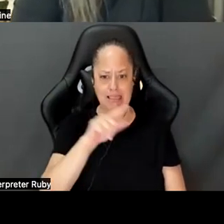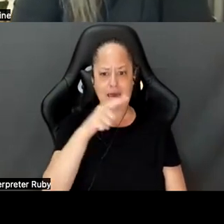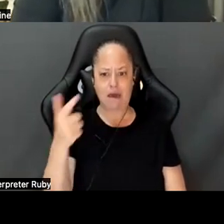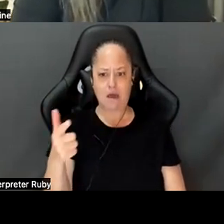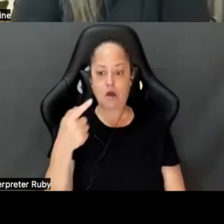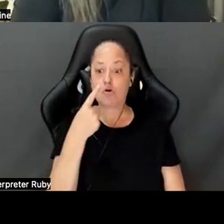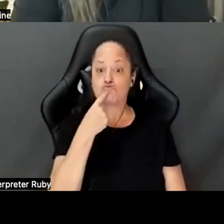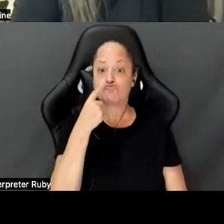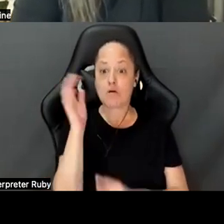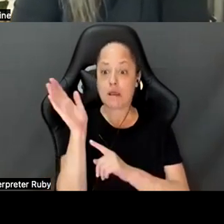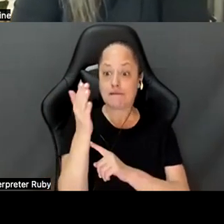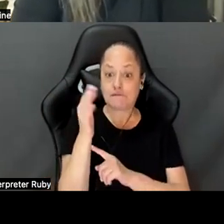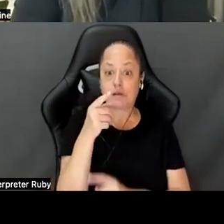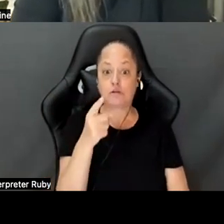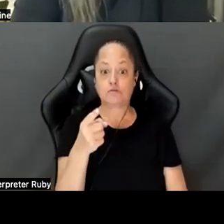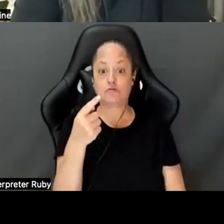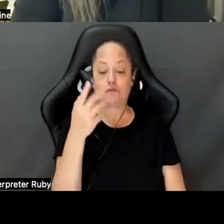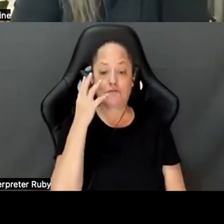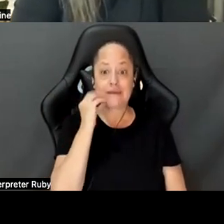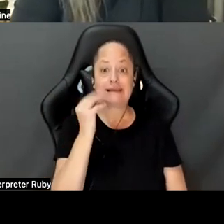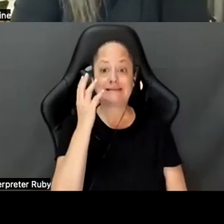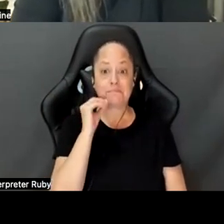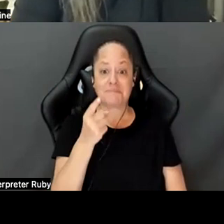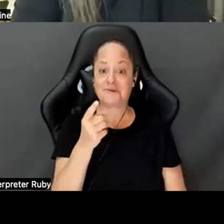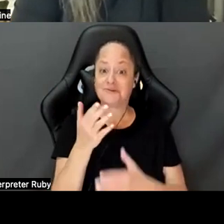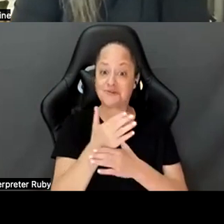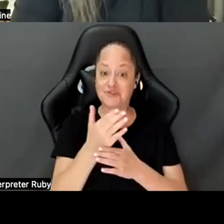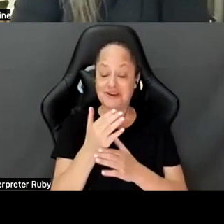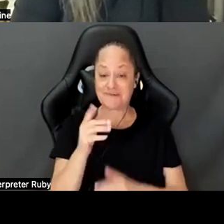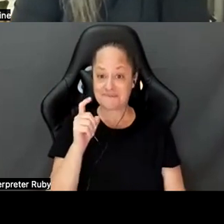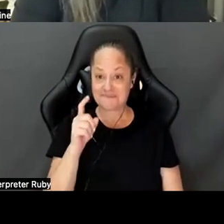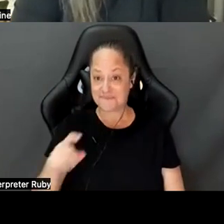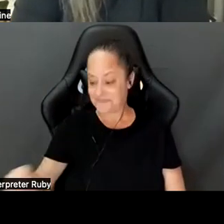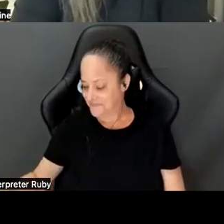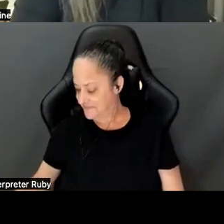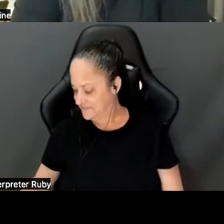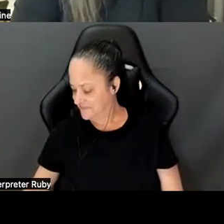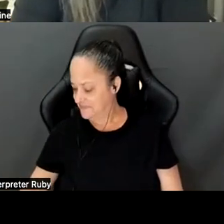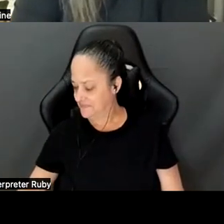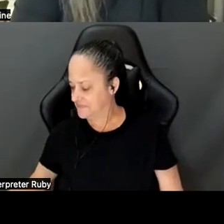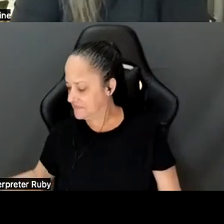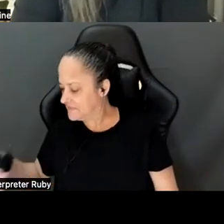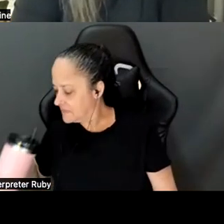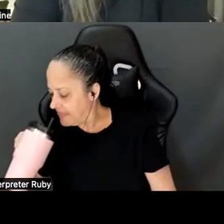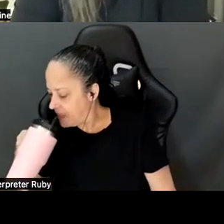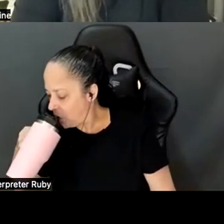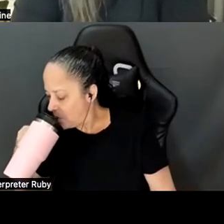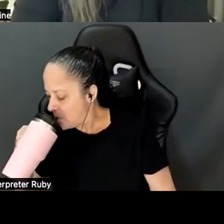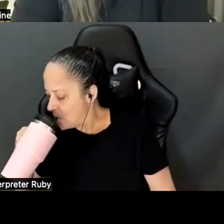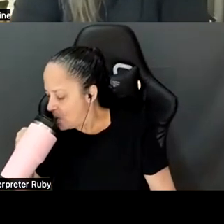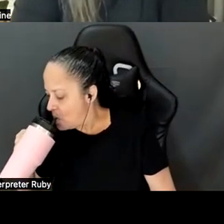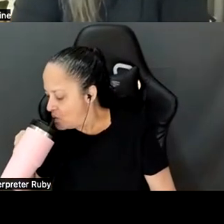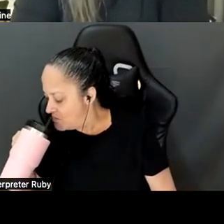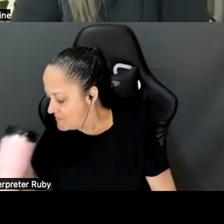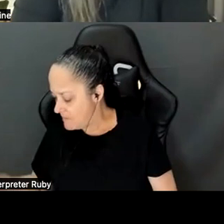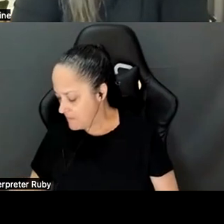anything that you have experienced that you would like to share with that. Yeah, I first want to just thank everybody for what they've shared so